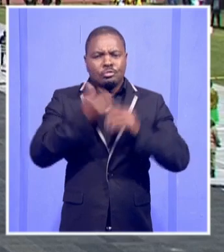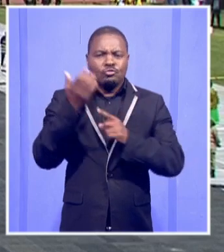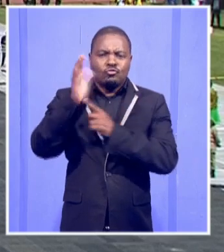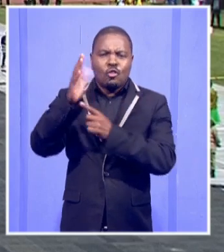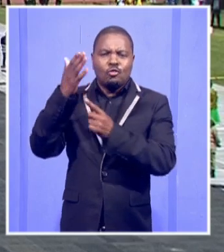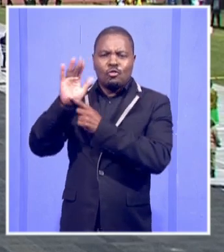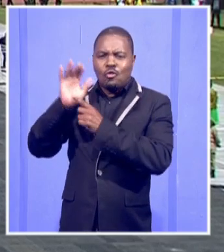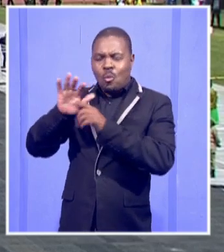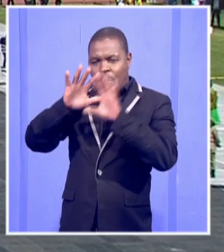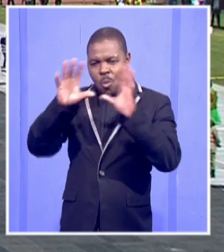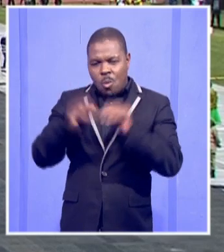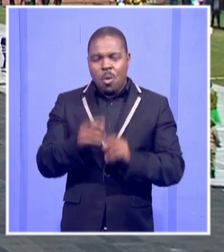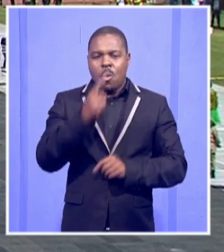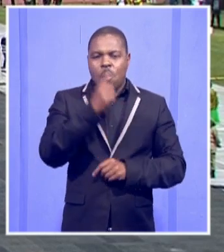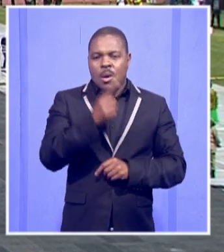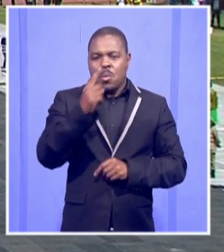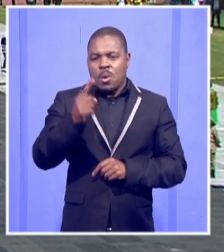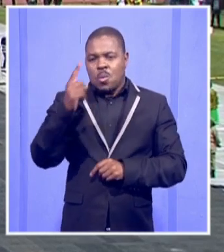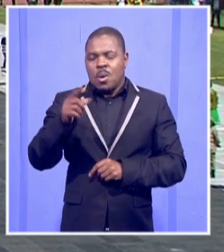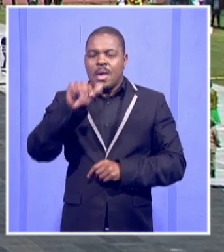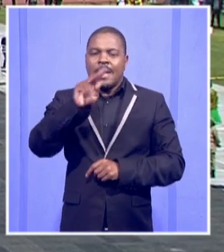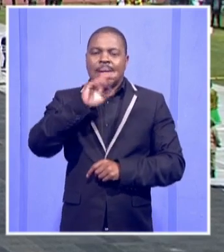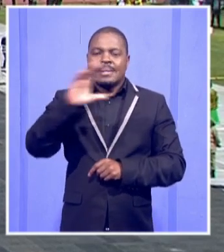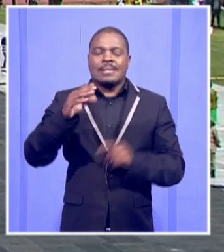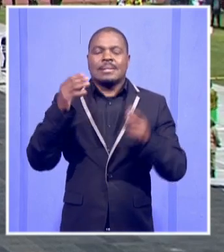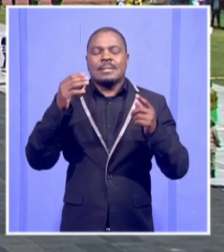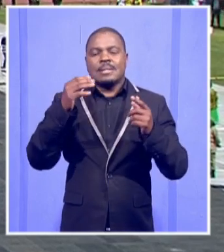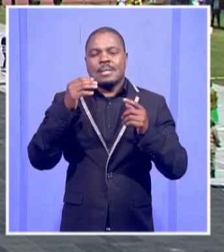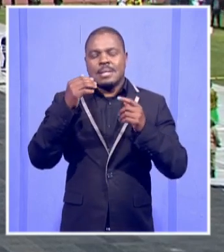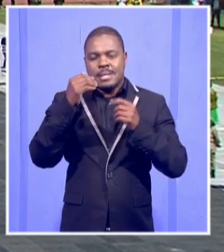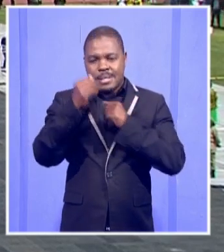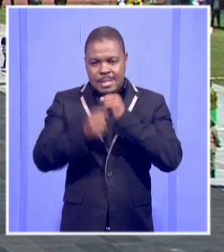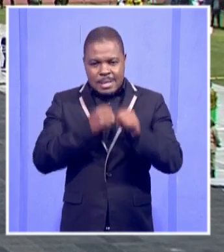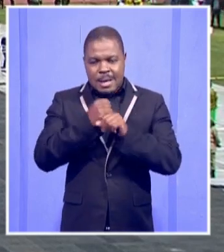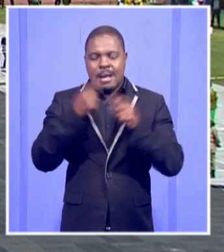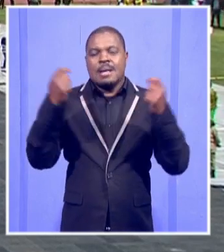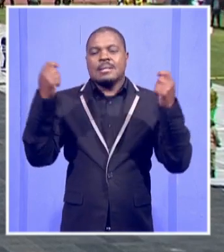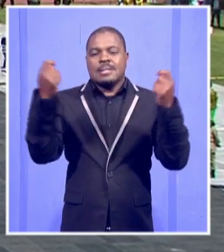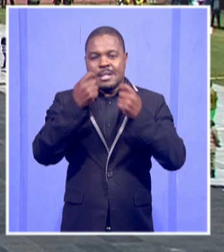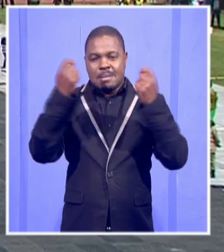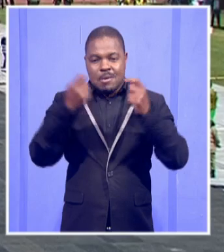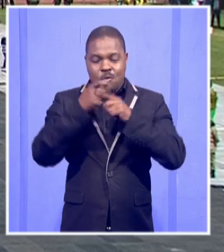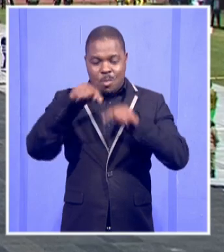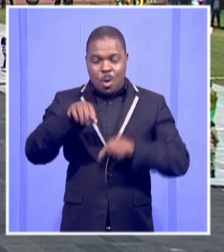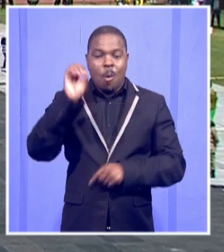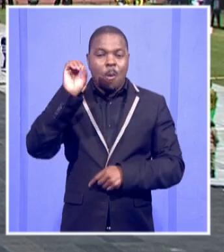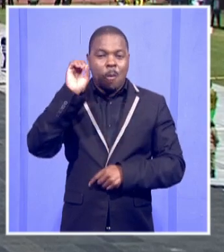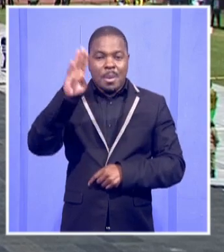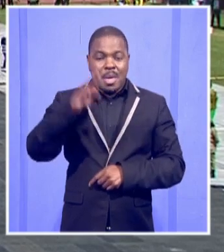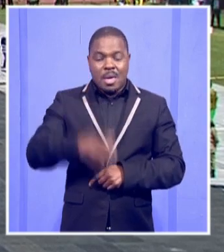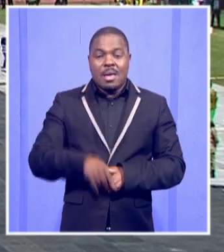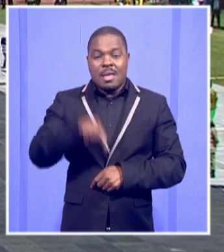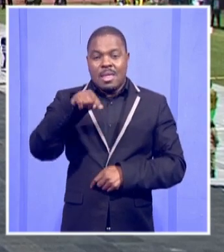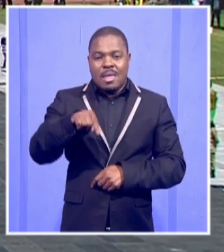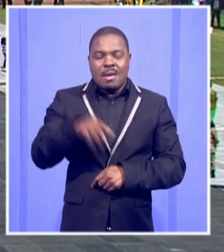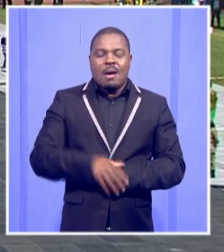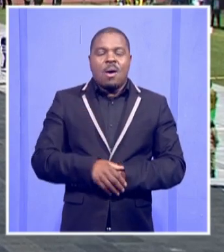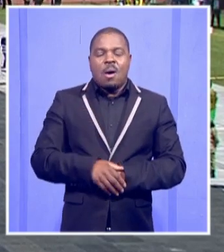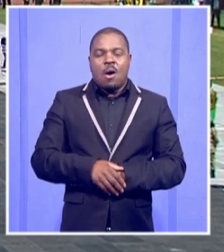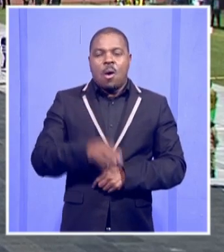ANC's 111th celebration right here in Bloemfontein, in the heart of Bloemfontein